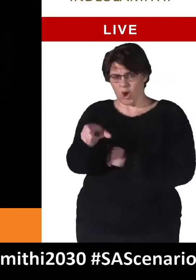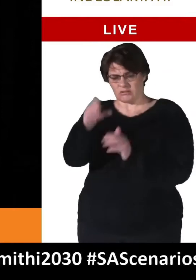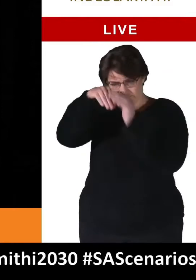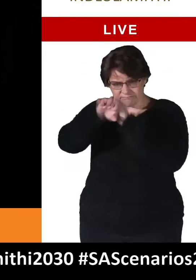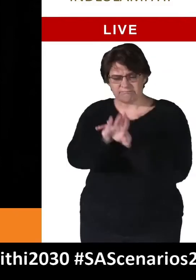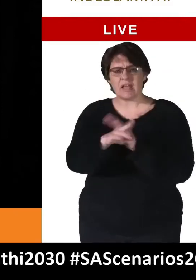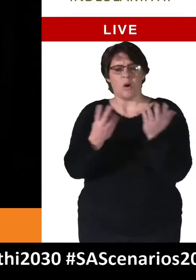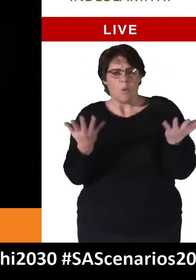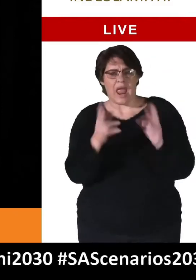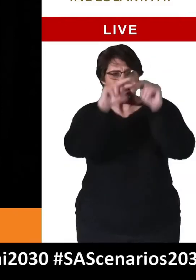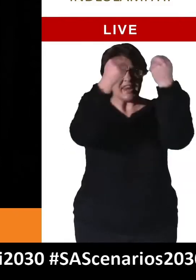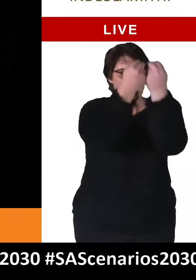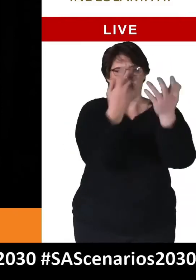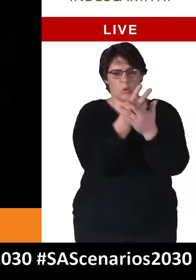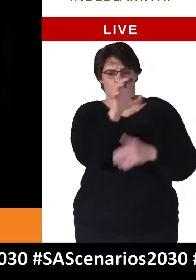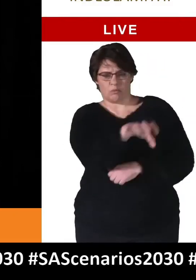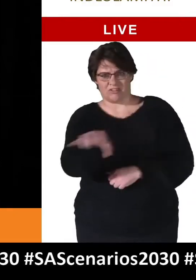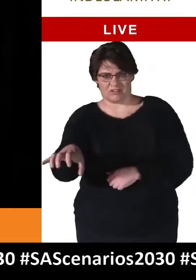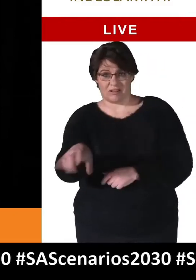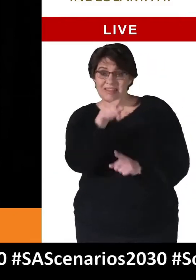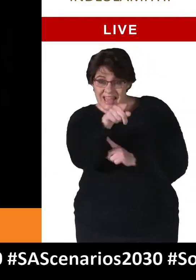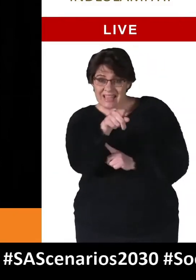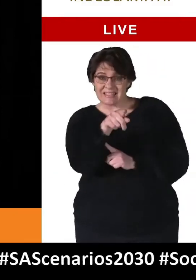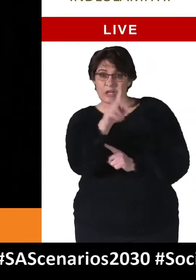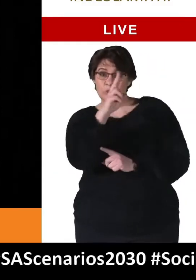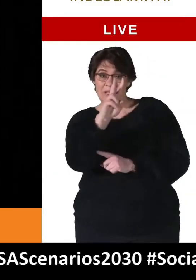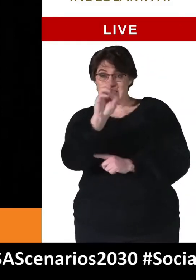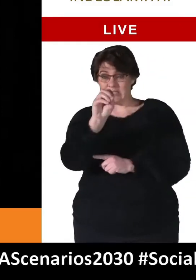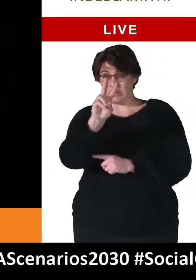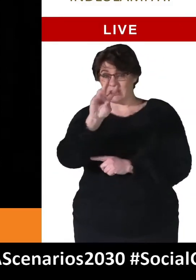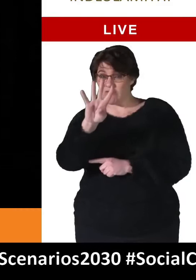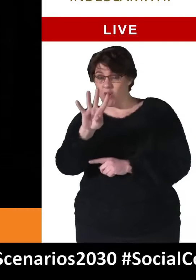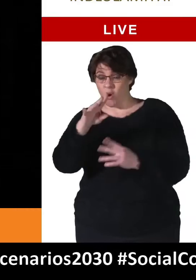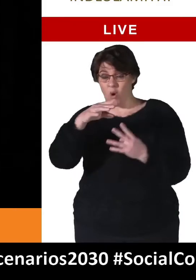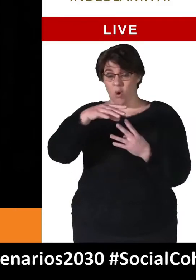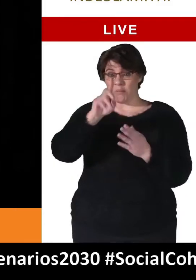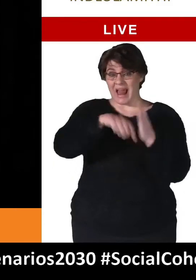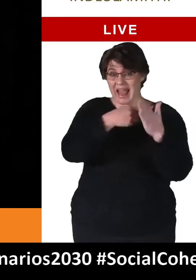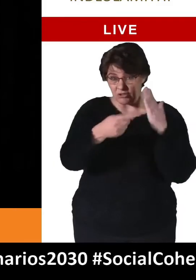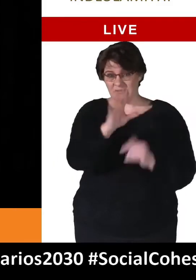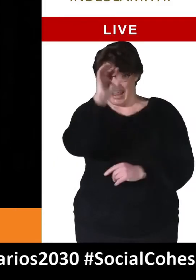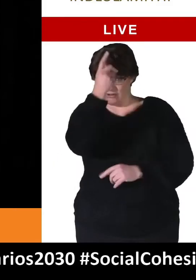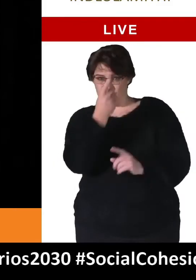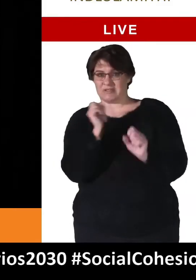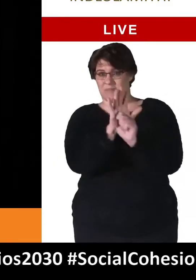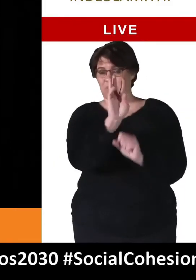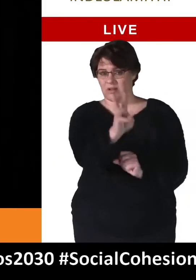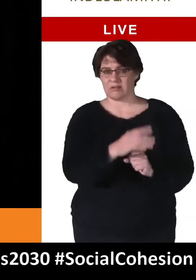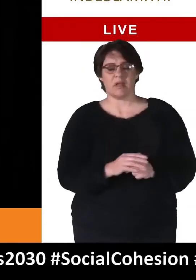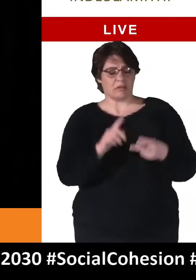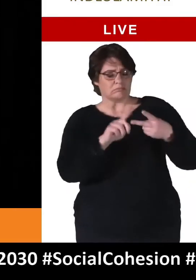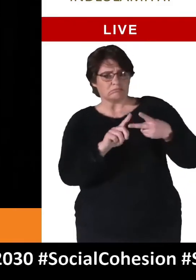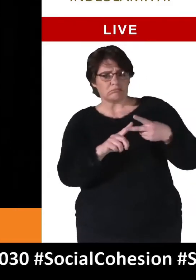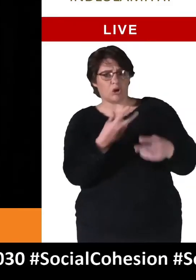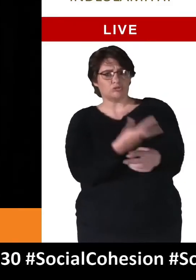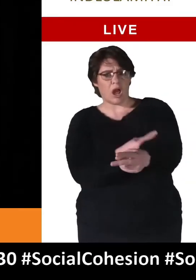national and provincial elections. So that's going to have an interesting effect on the 2024 elections. And then a drug that's produced here in South